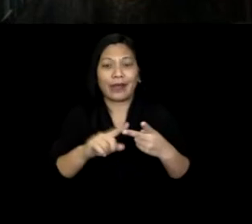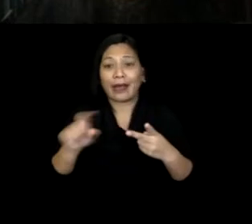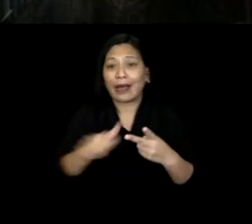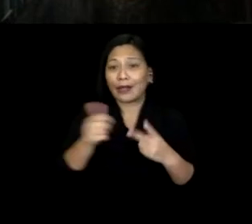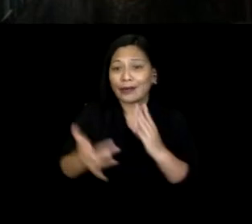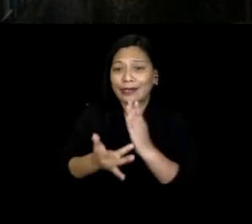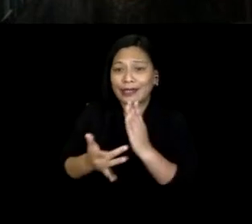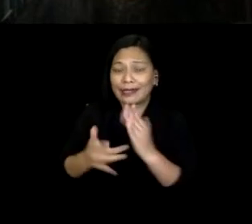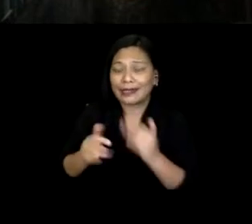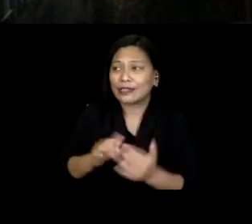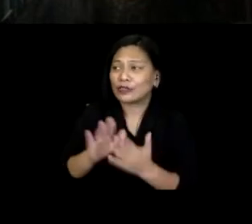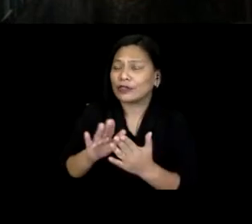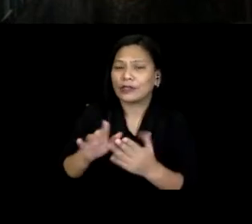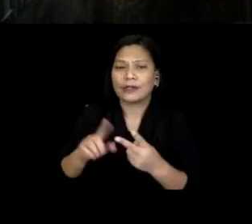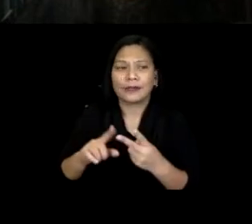more realistic